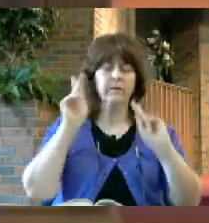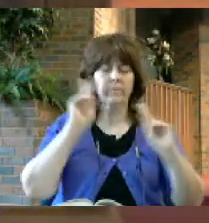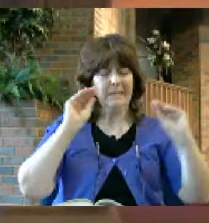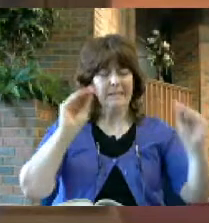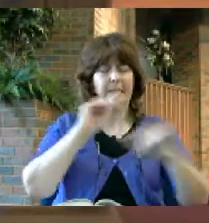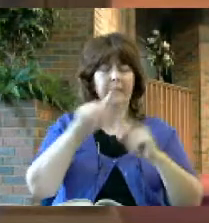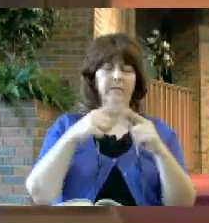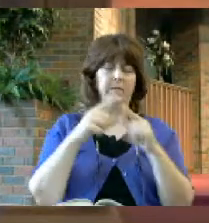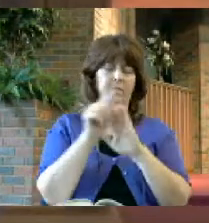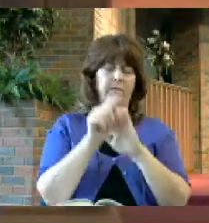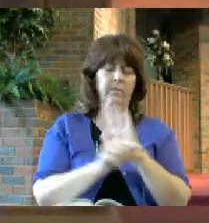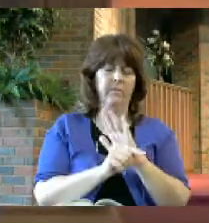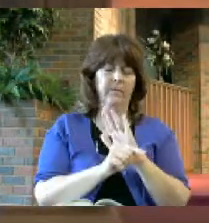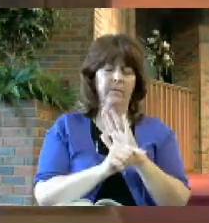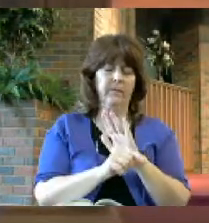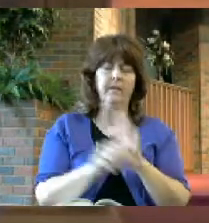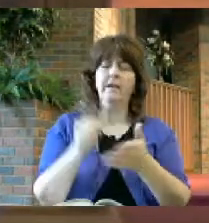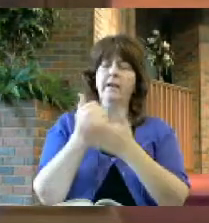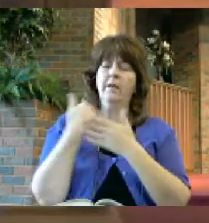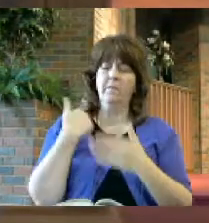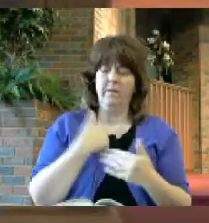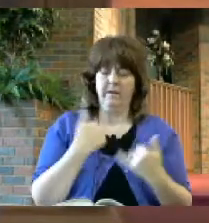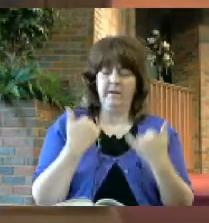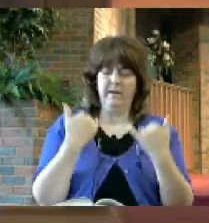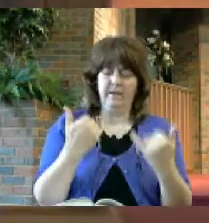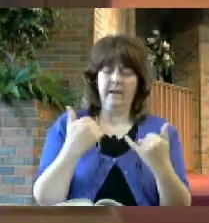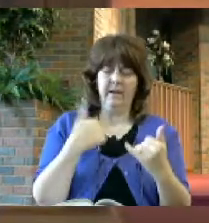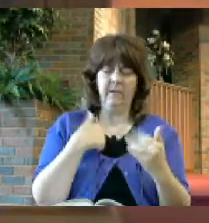us as we give at this time, we ask in Christ's name.